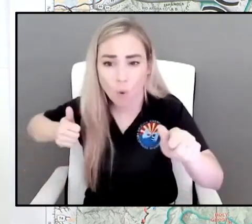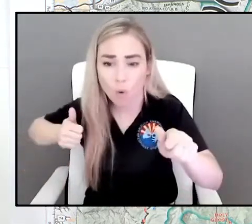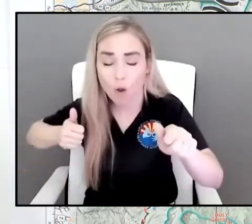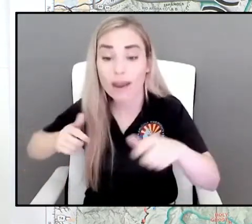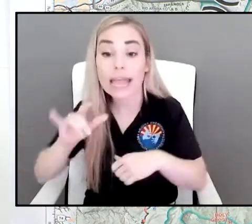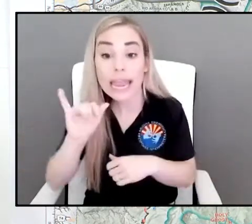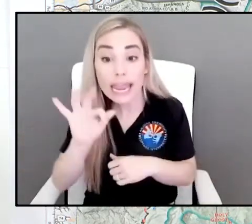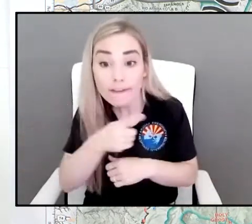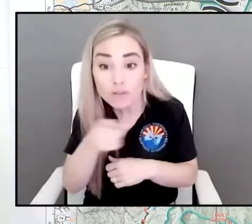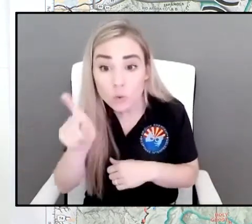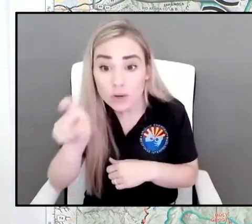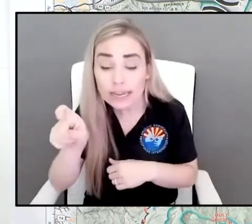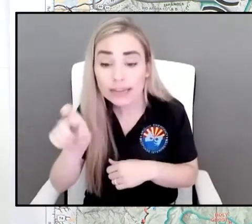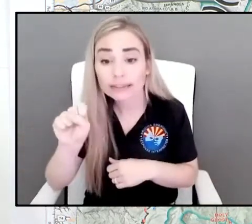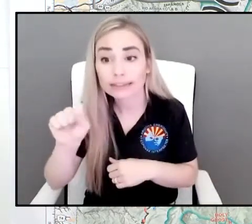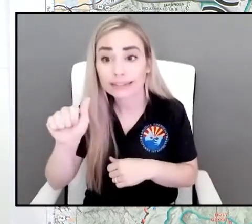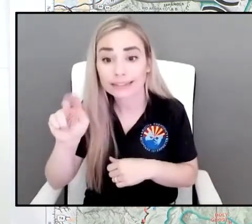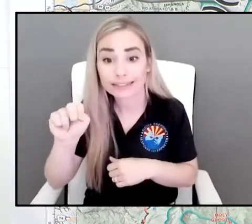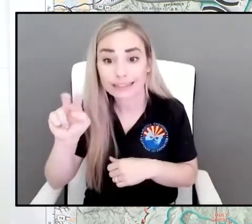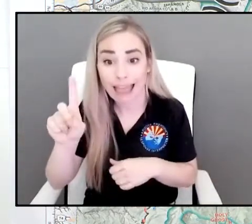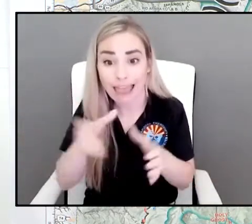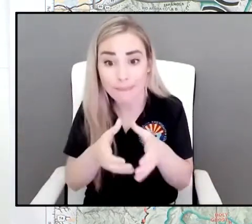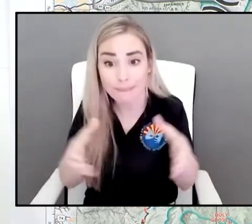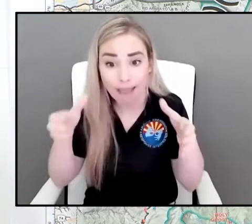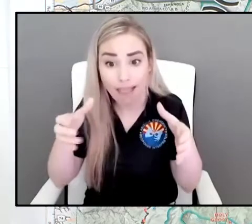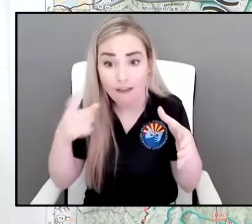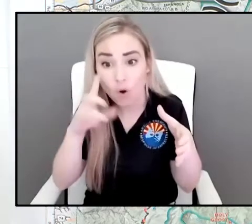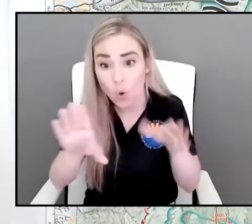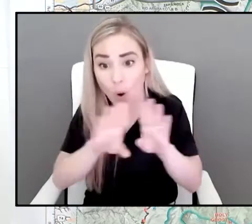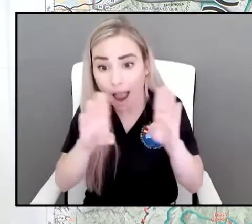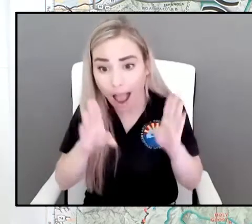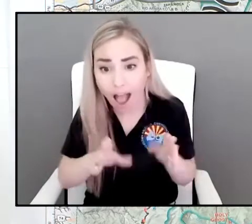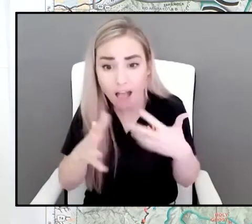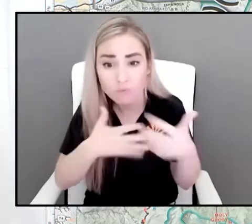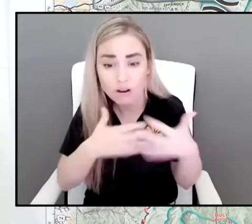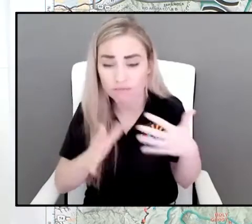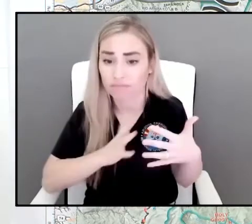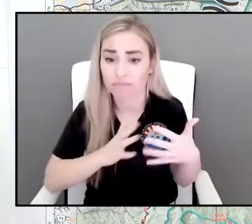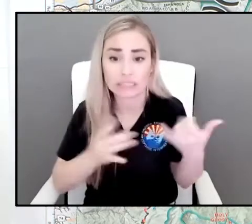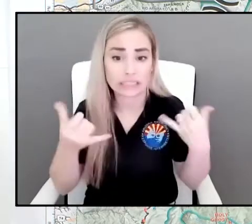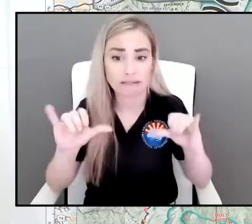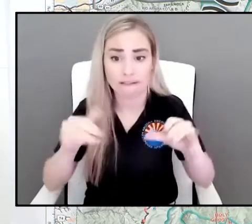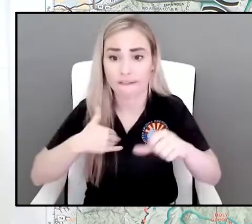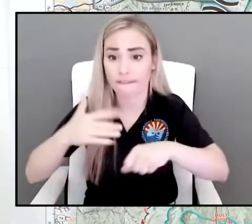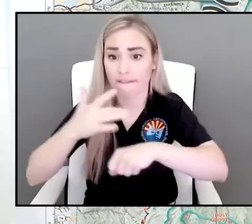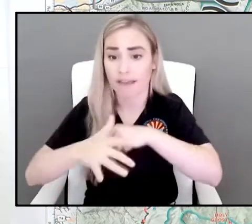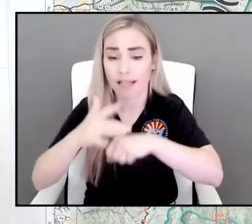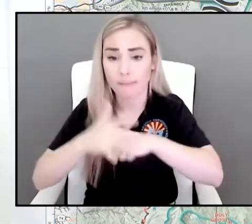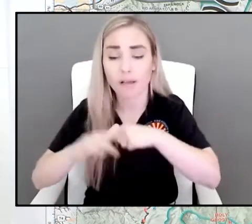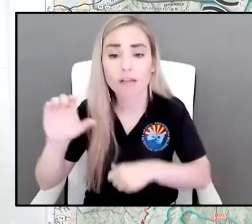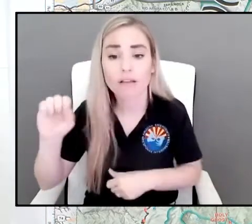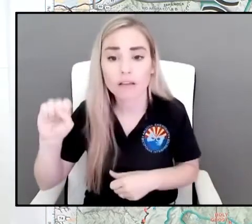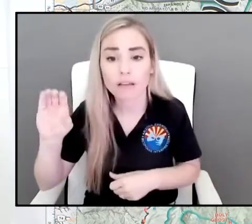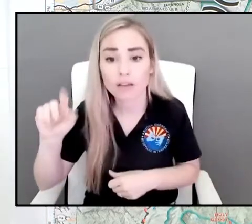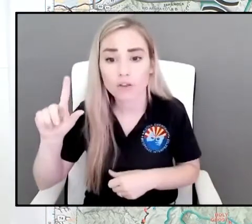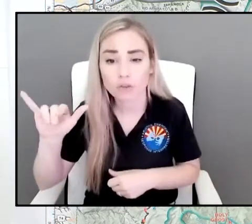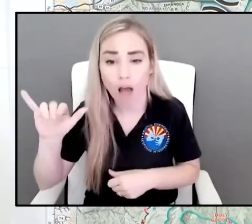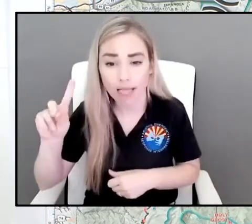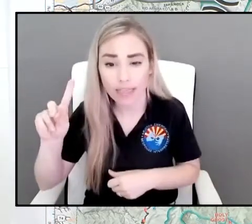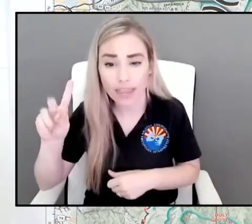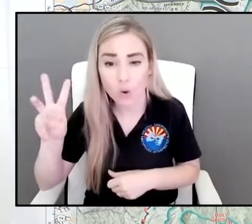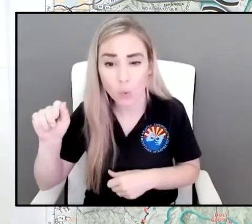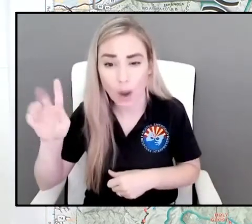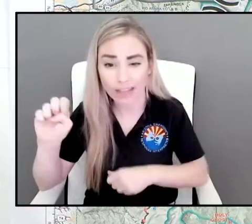for your houses and stuff, we still have some at the Solid Waste Department. You can call